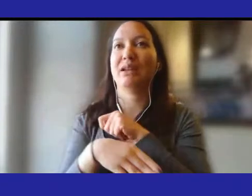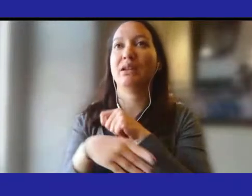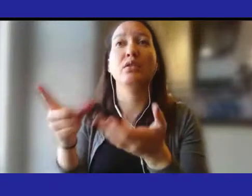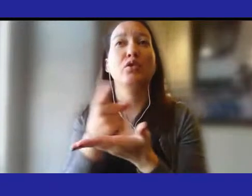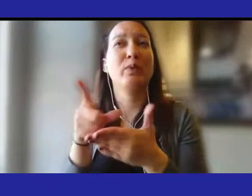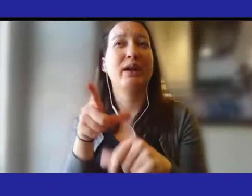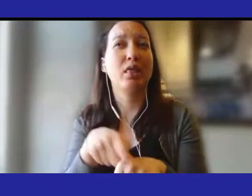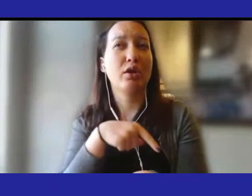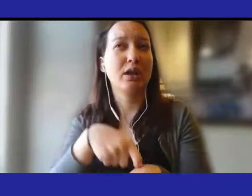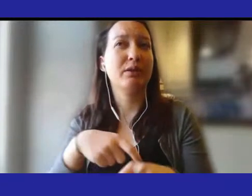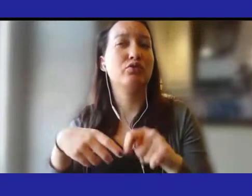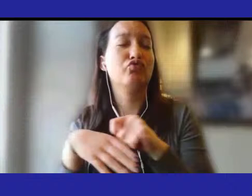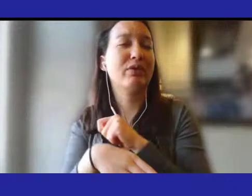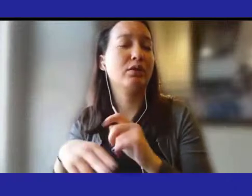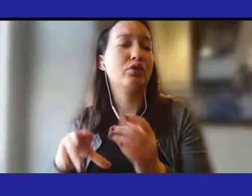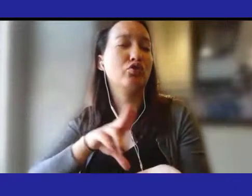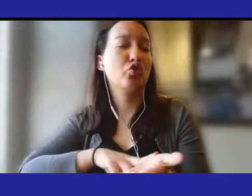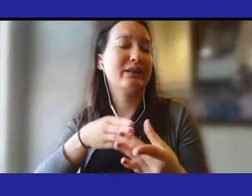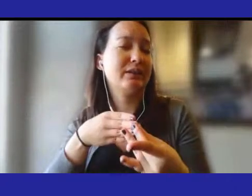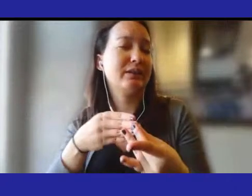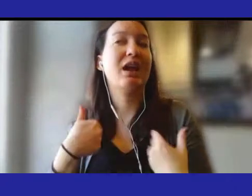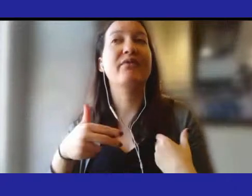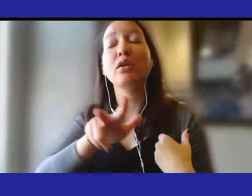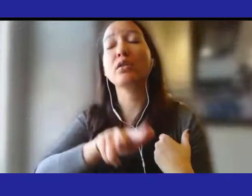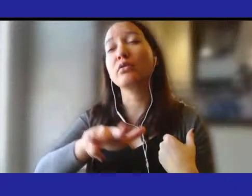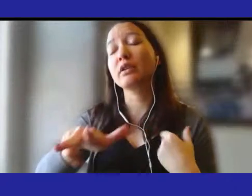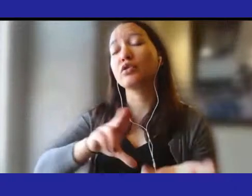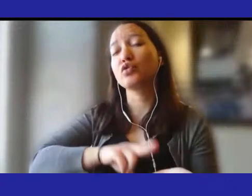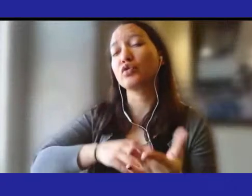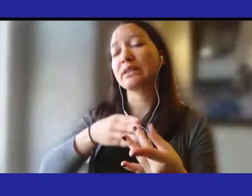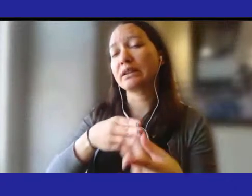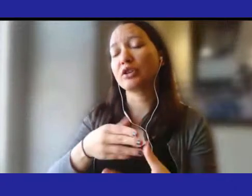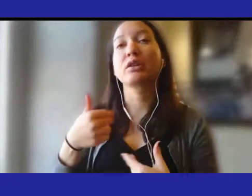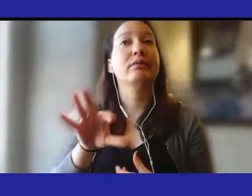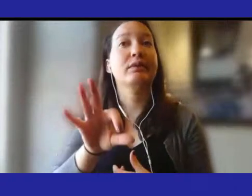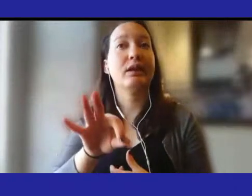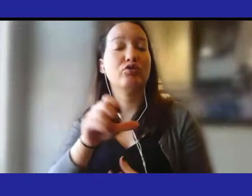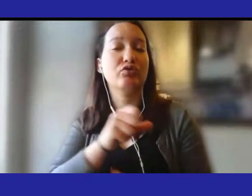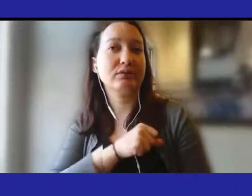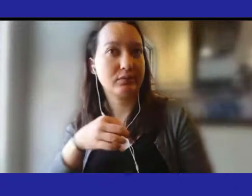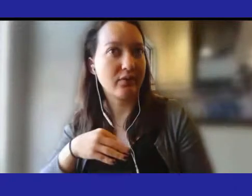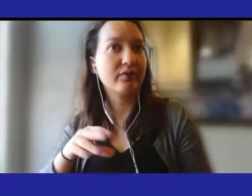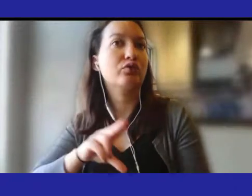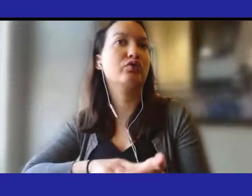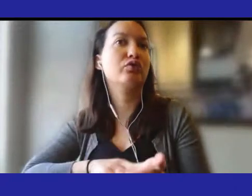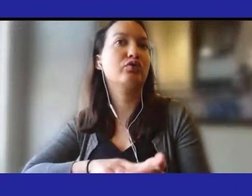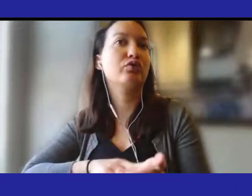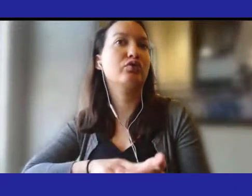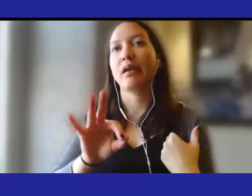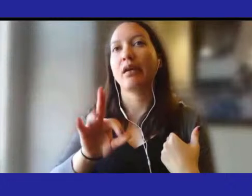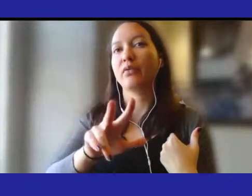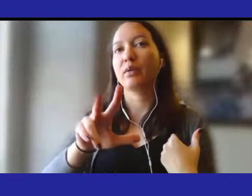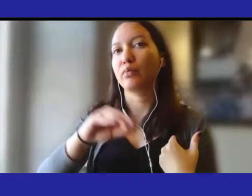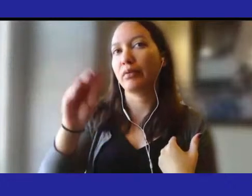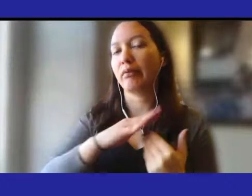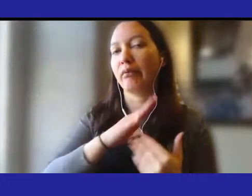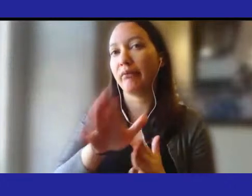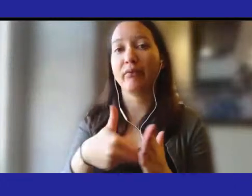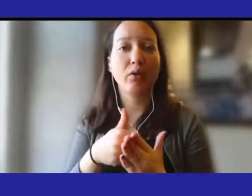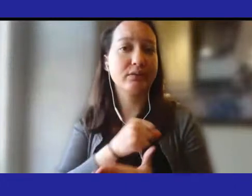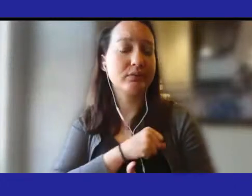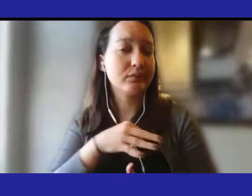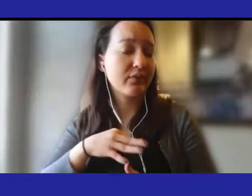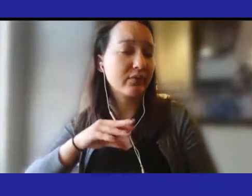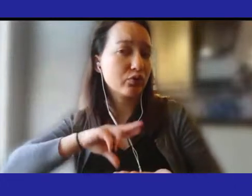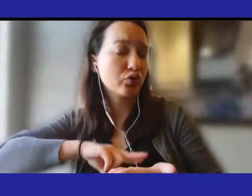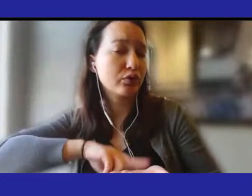for the nurse leaders. So we trained 33 nurse leaders and 900 staff nurses. We're now at 93% of all of the staff nurses at